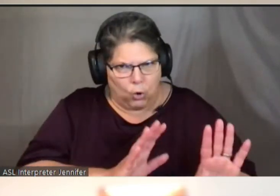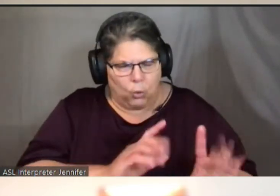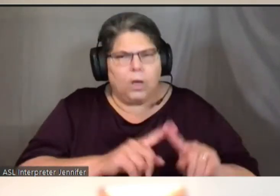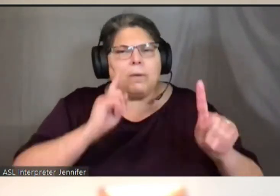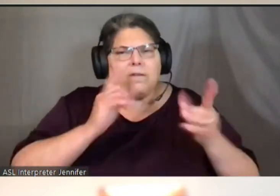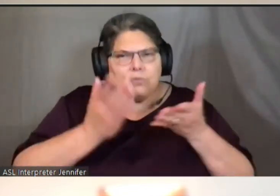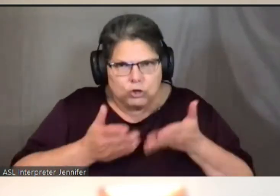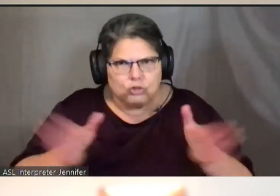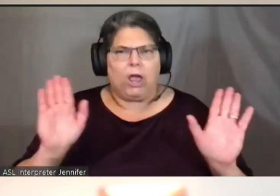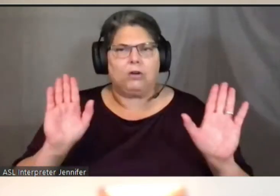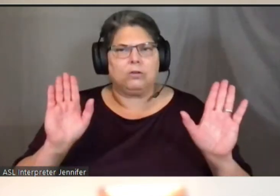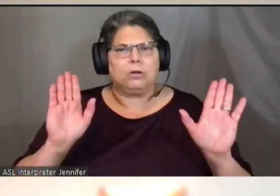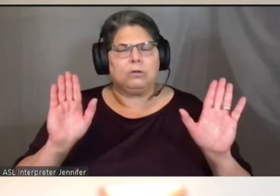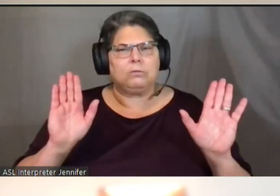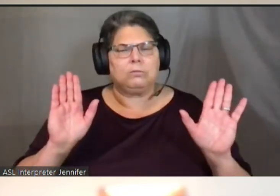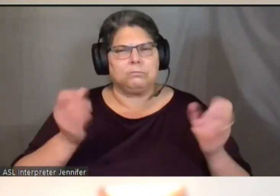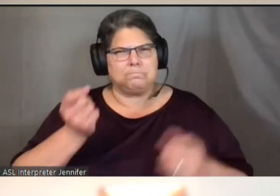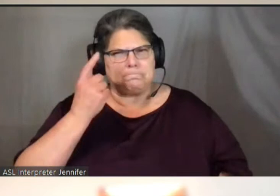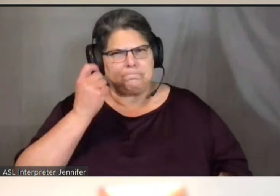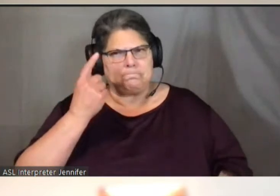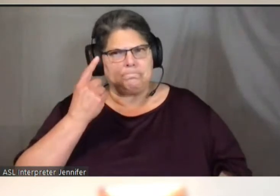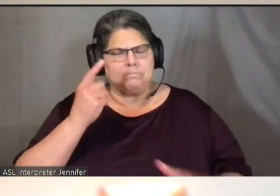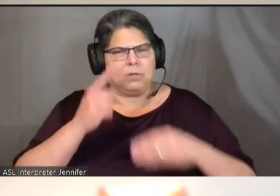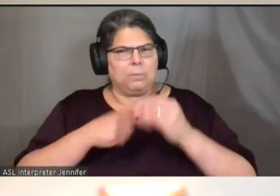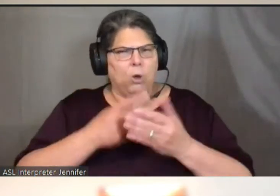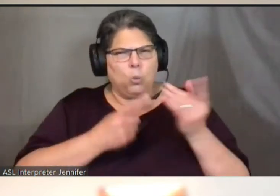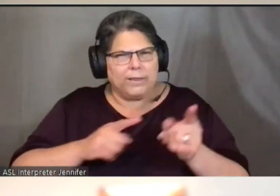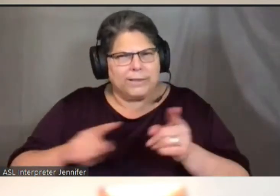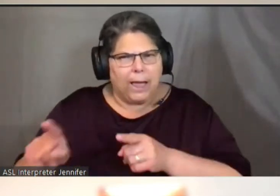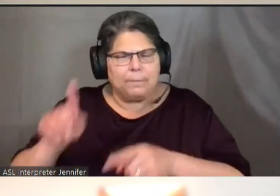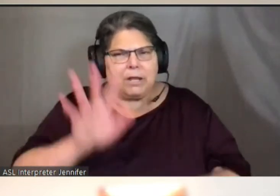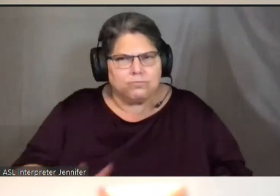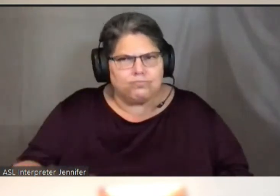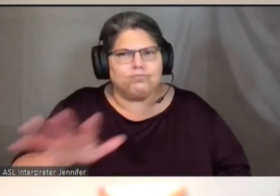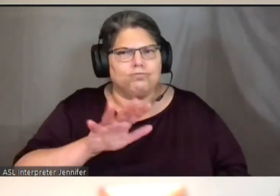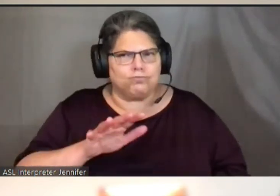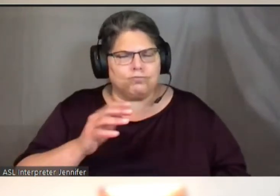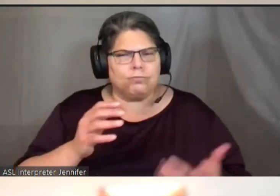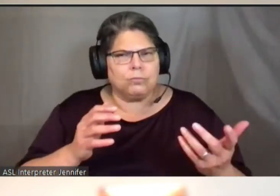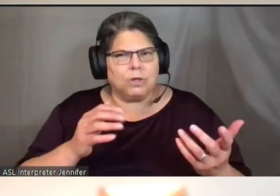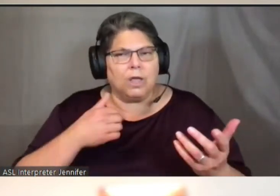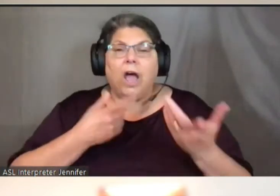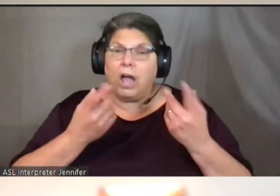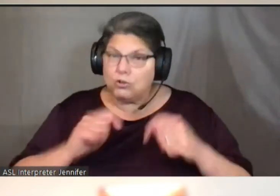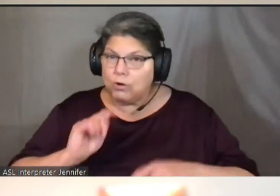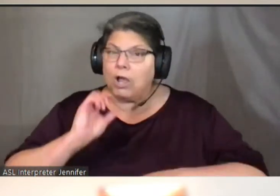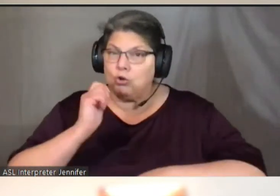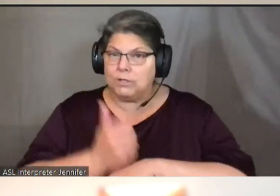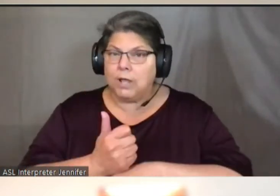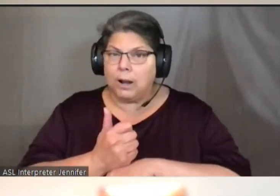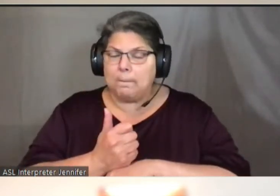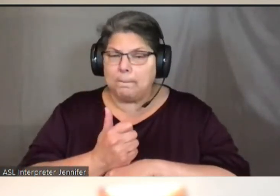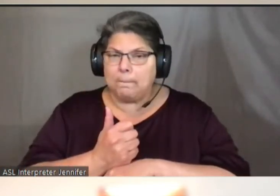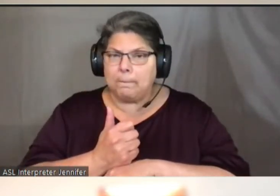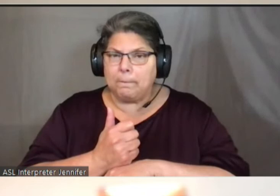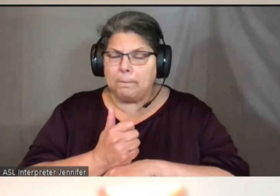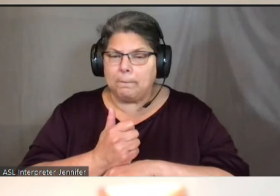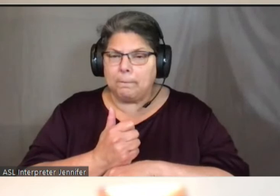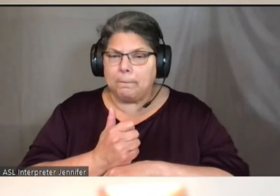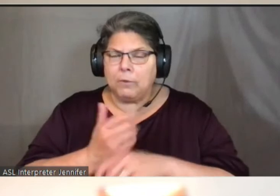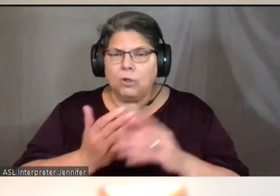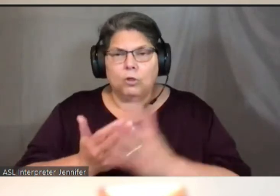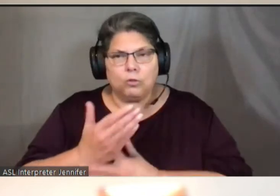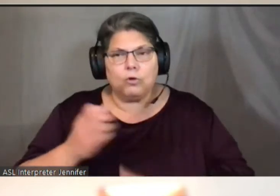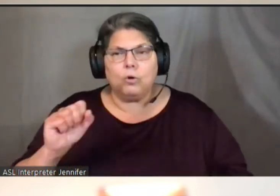us a sense of what's happening in our community. I had tried to set it up through the